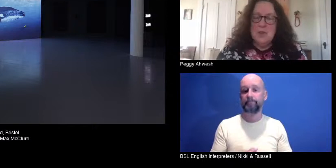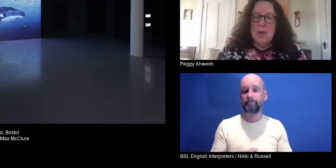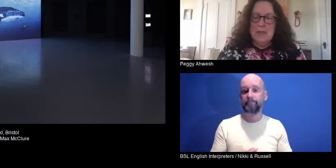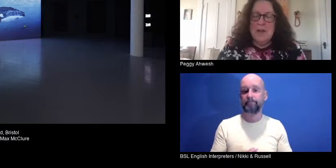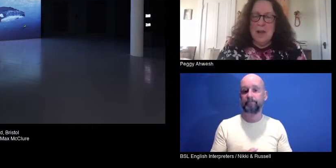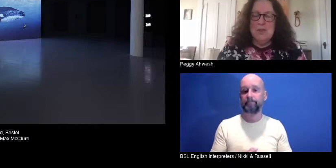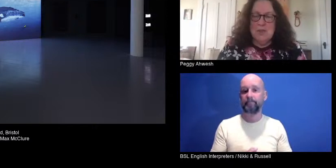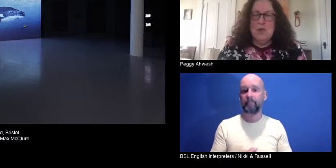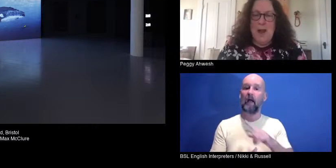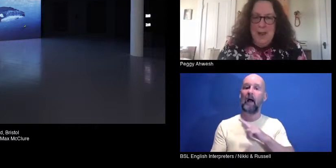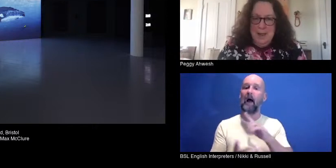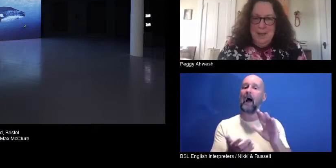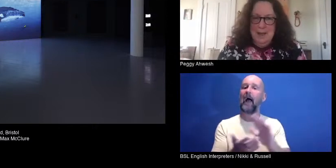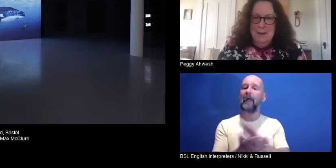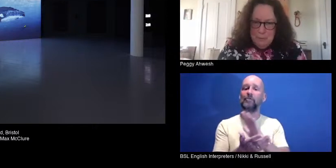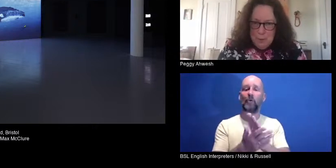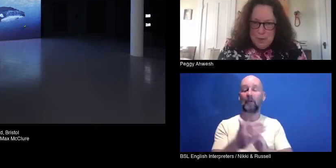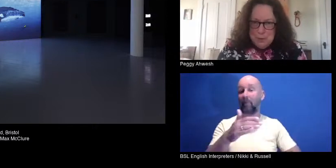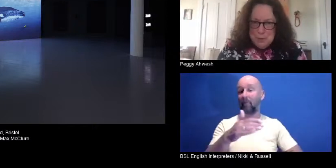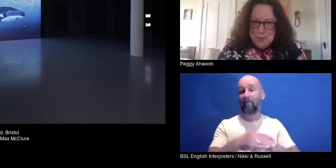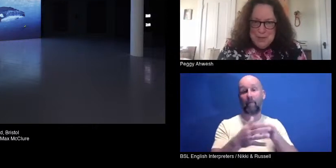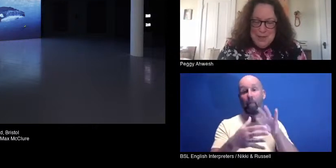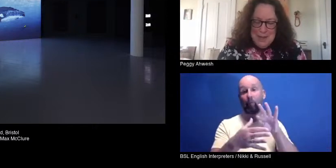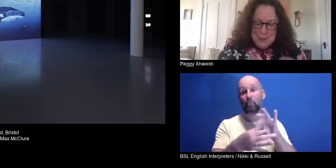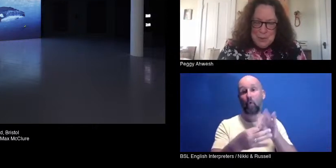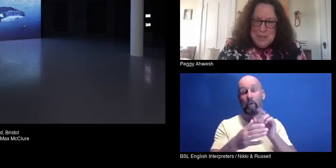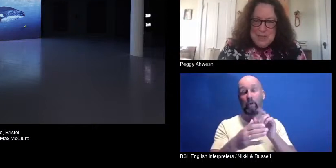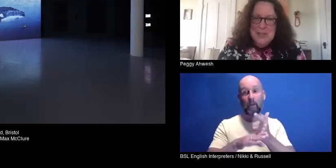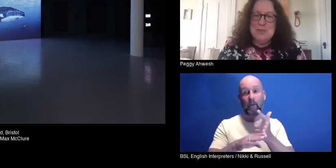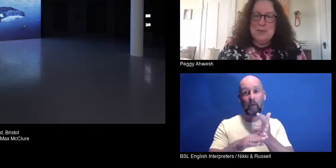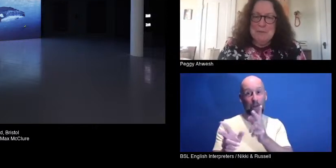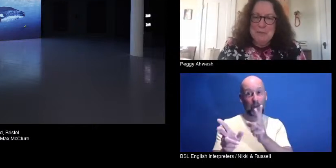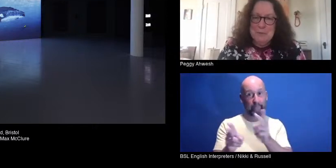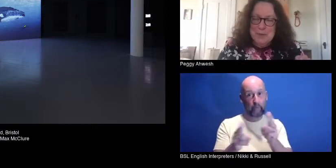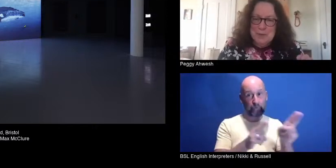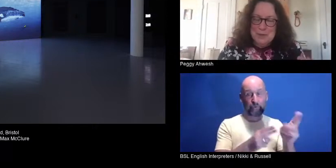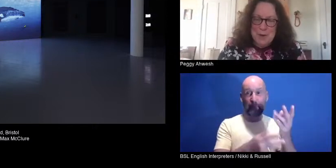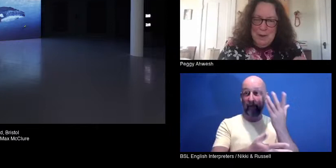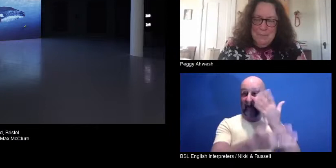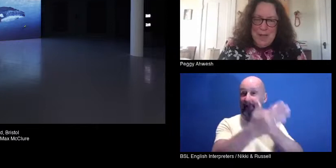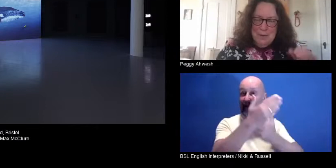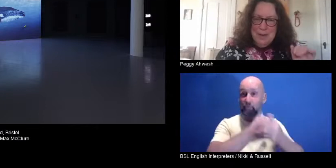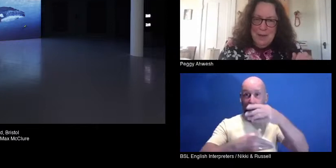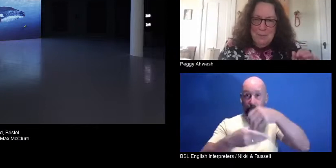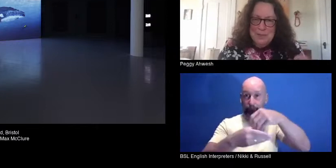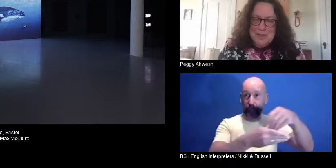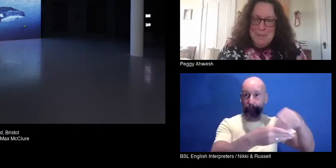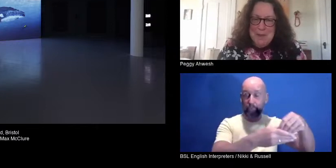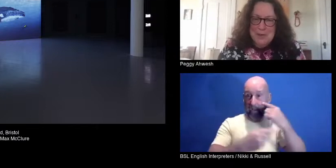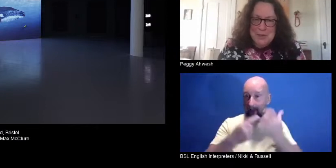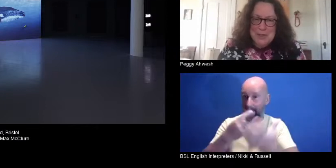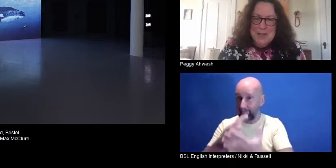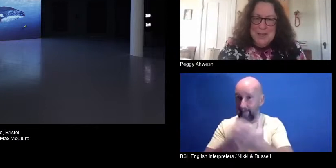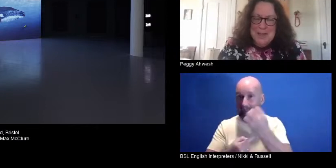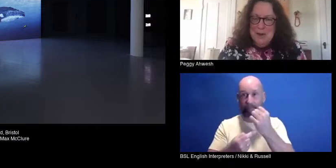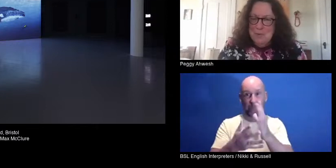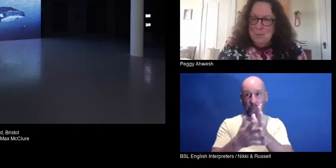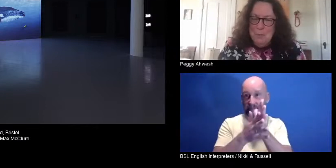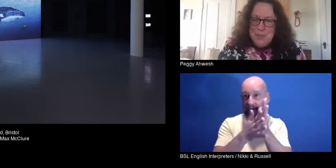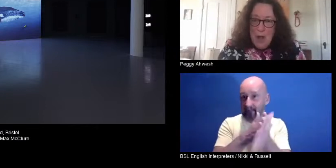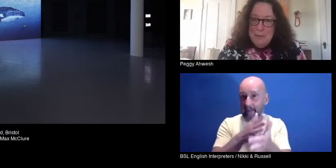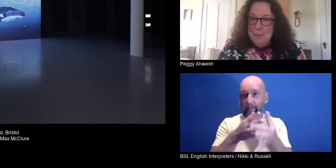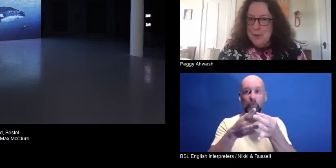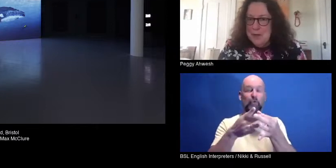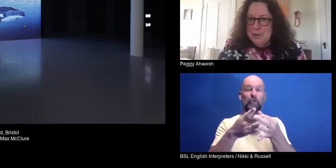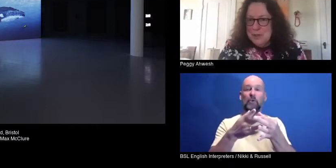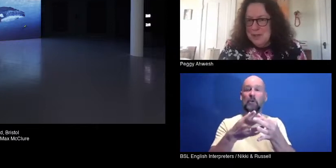I enjoyed the entire story of the footage. I enjoyed the history of the footage, where I found it, how it was damaged, you know, what